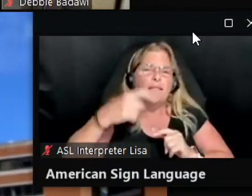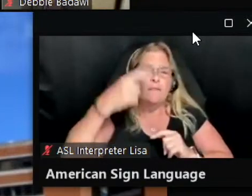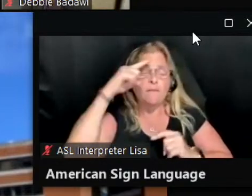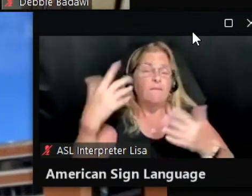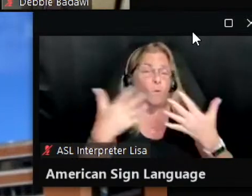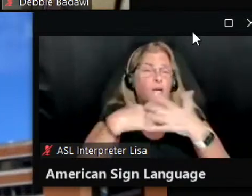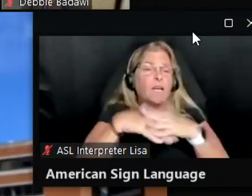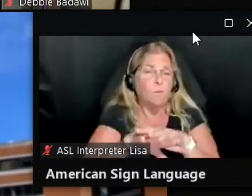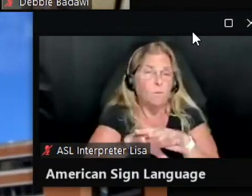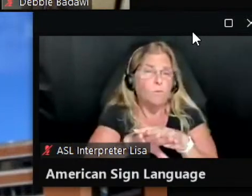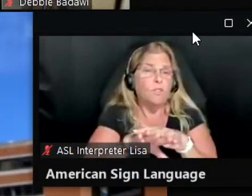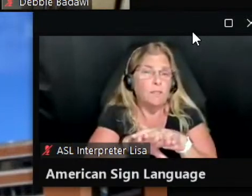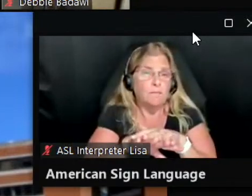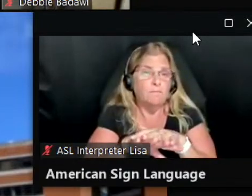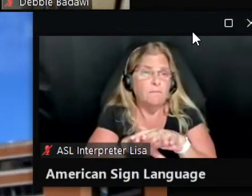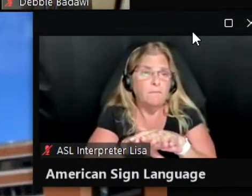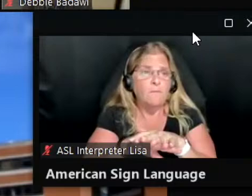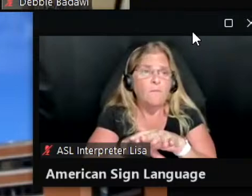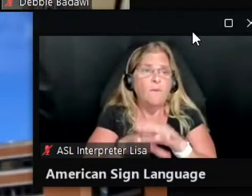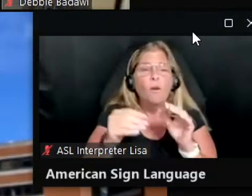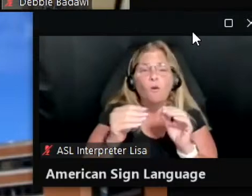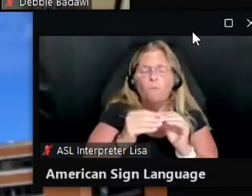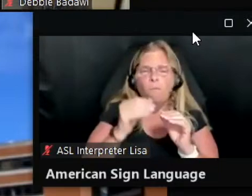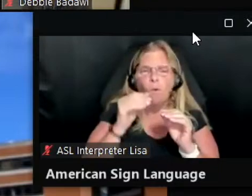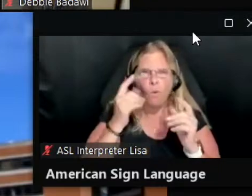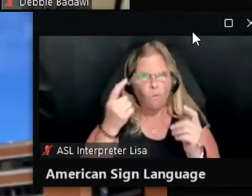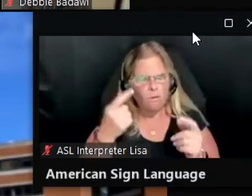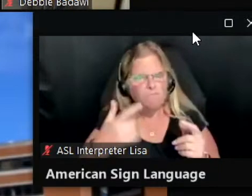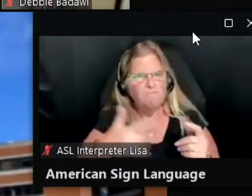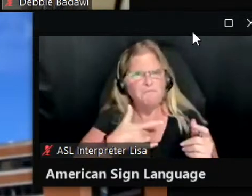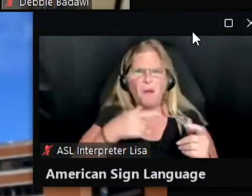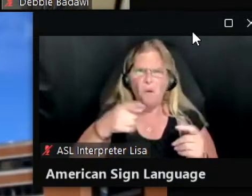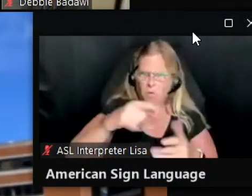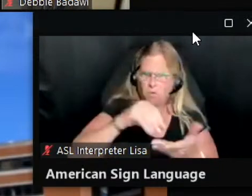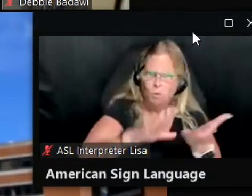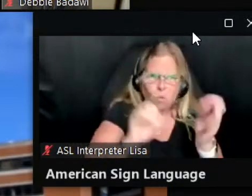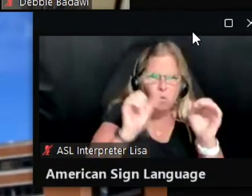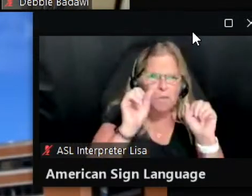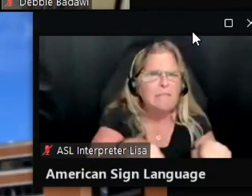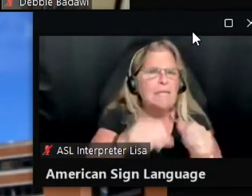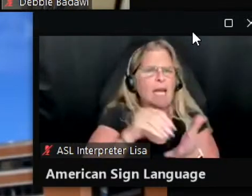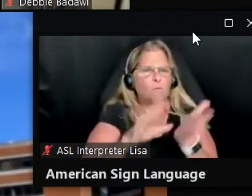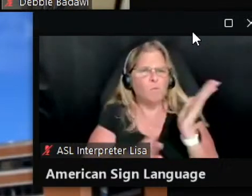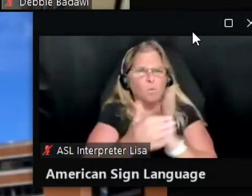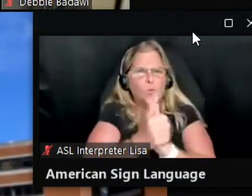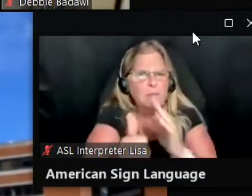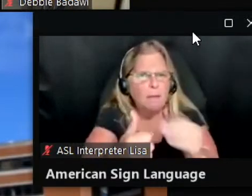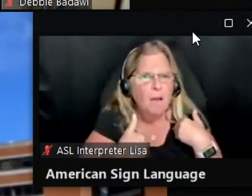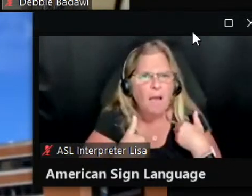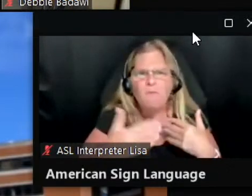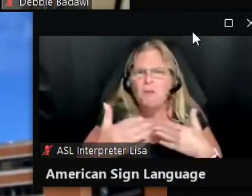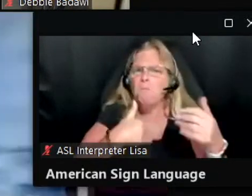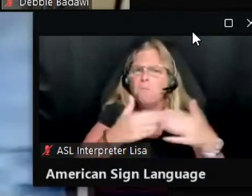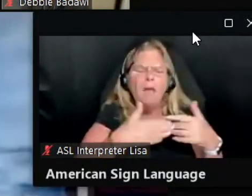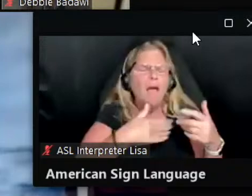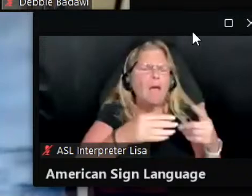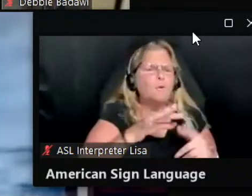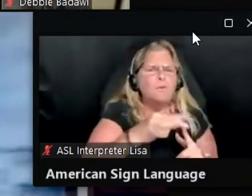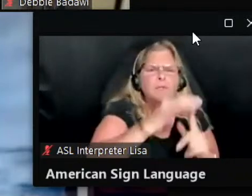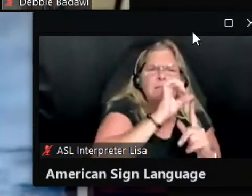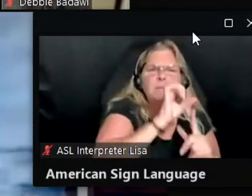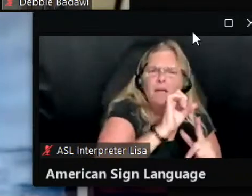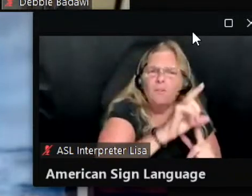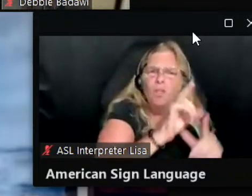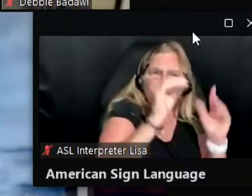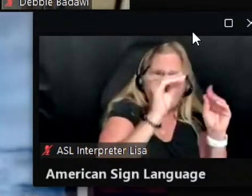having a more presumption of competence of our students and capabilities across both special and general educators. And then